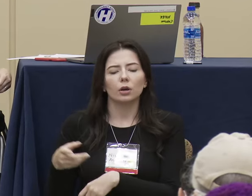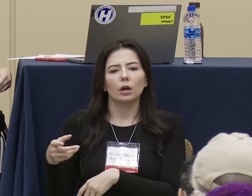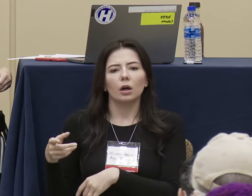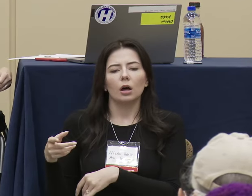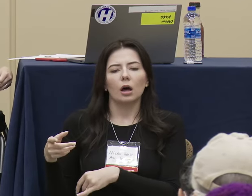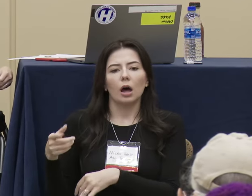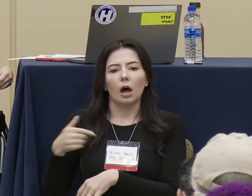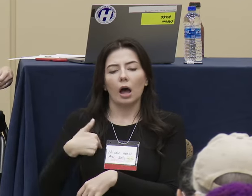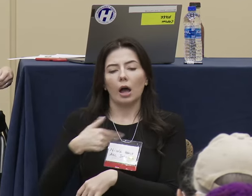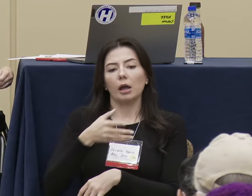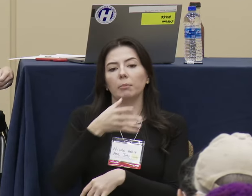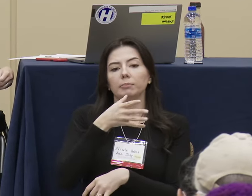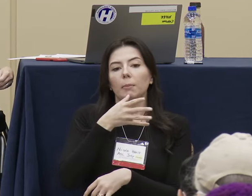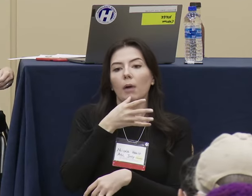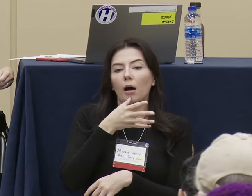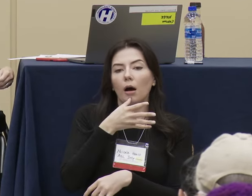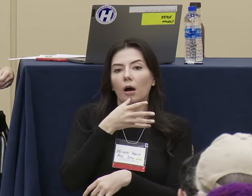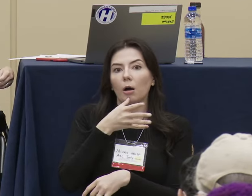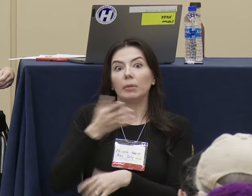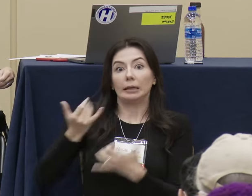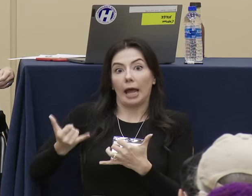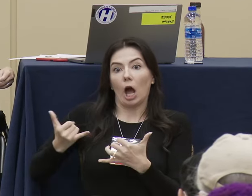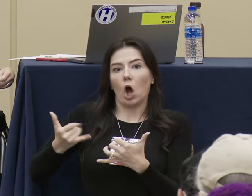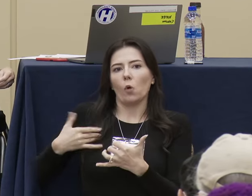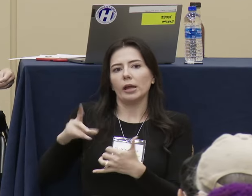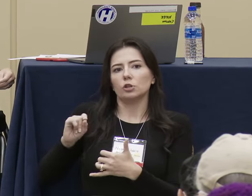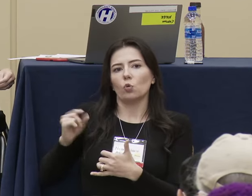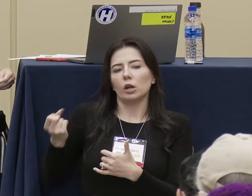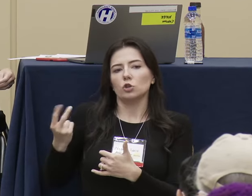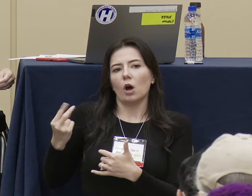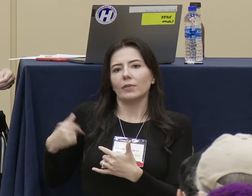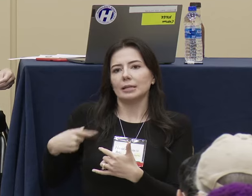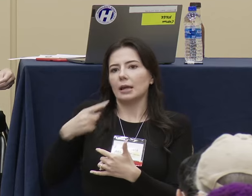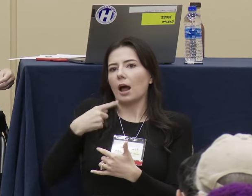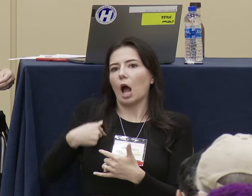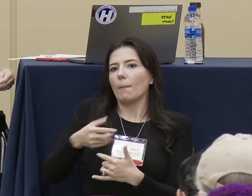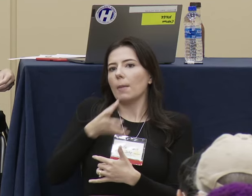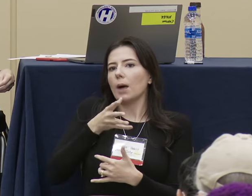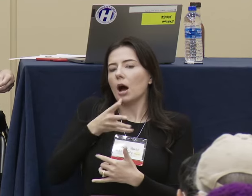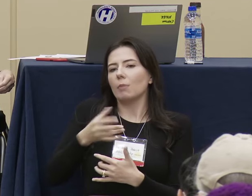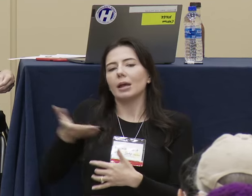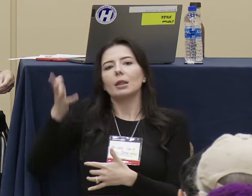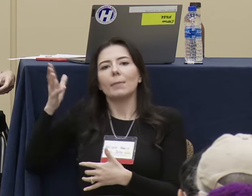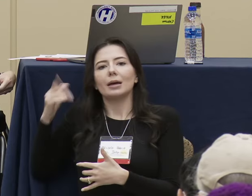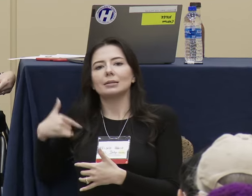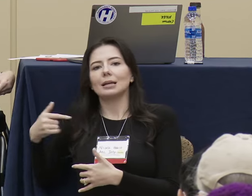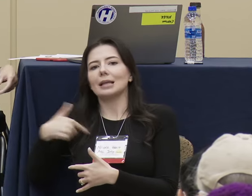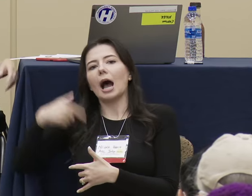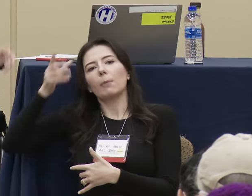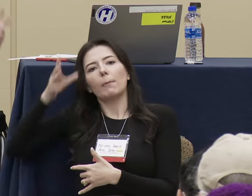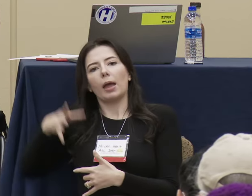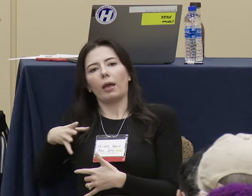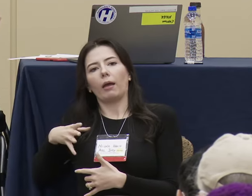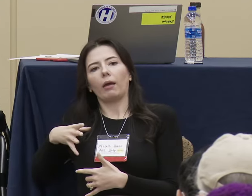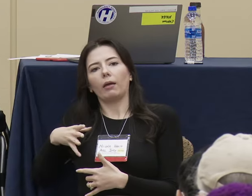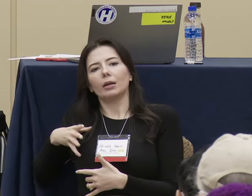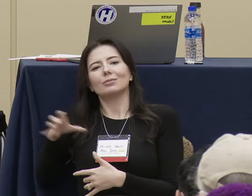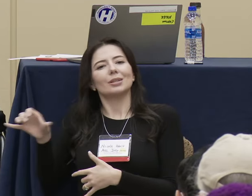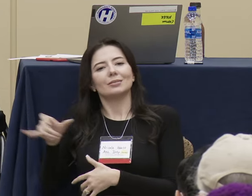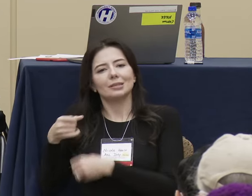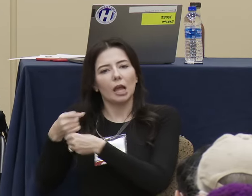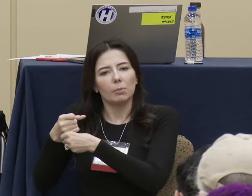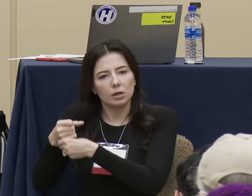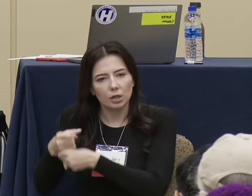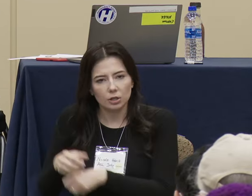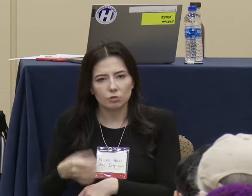man. This was an attempt to utilize the trope of motherhood to bring to light another, quote unquote,